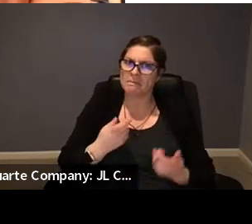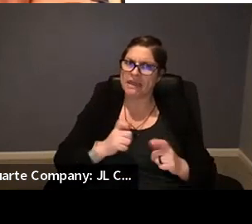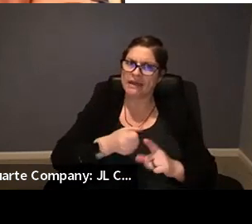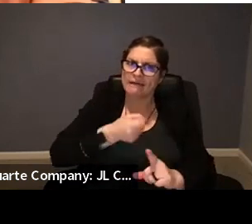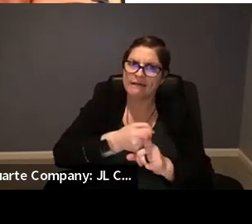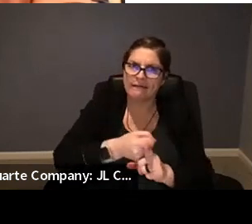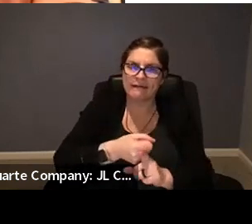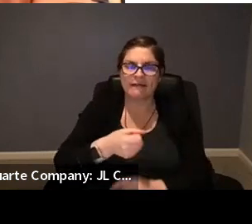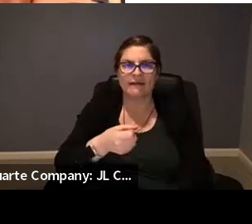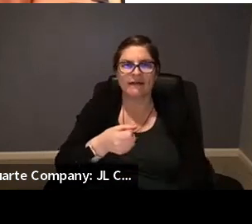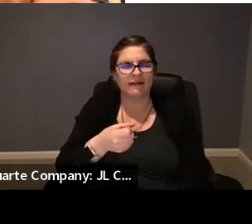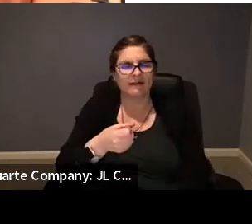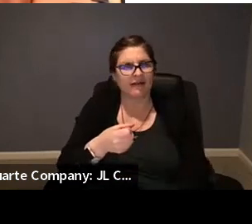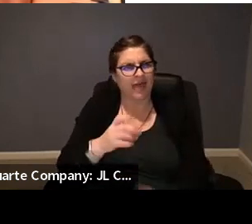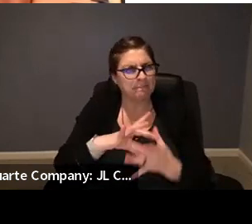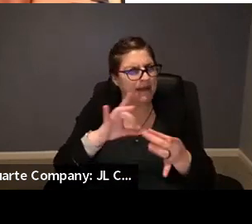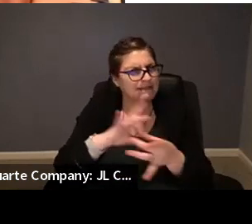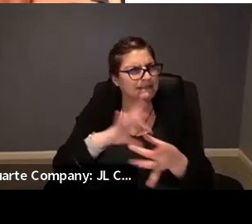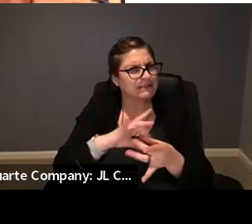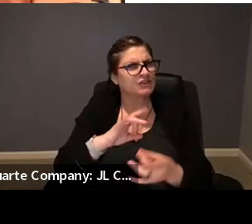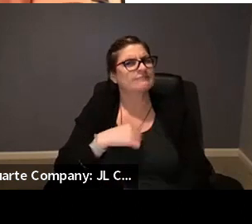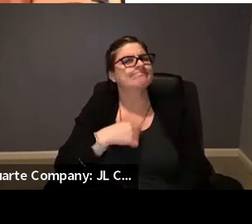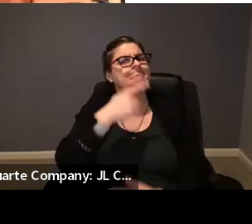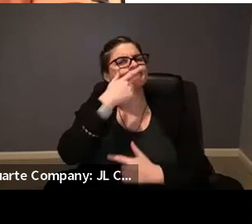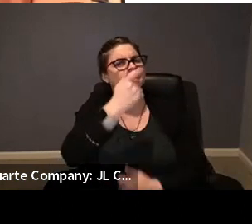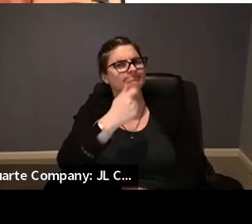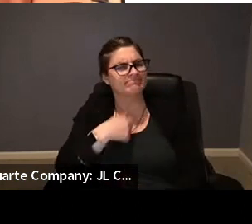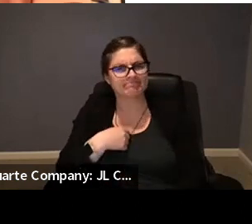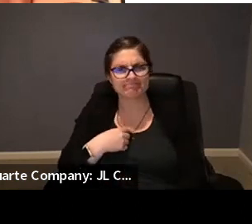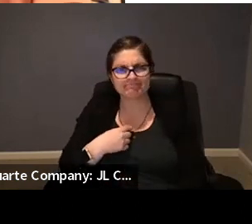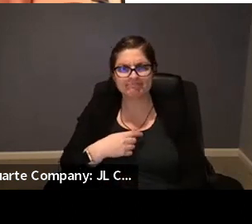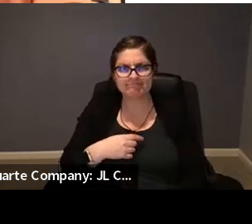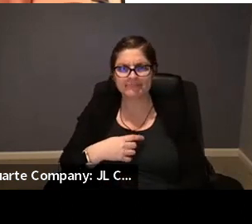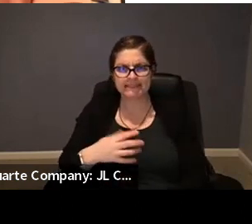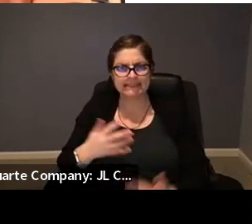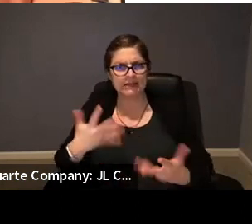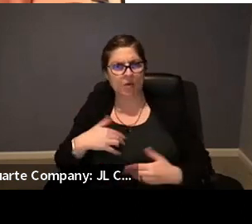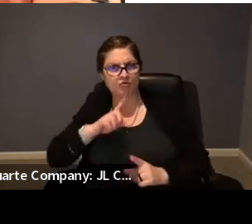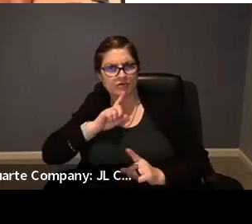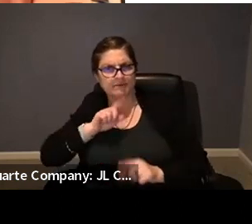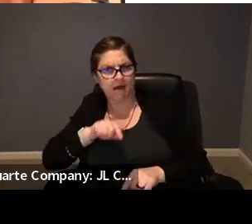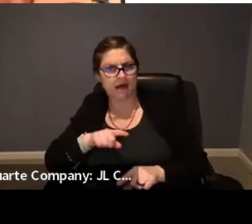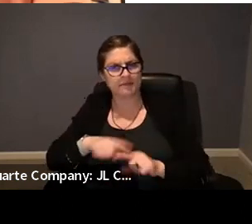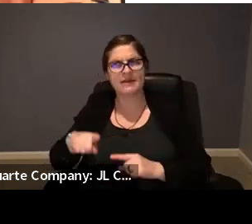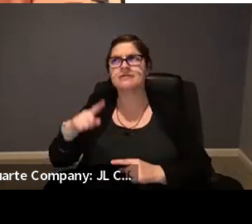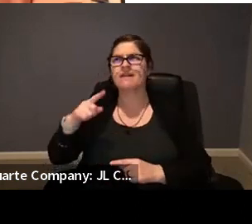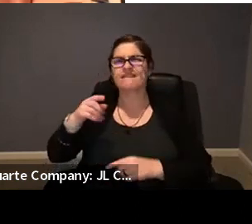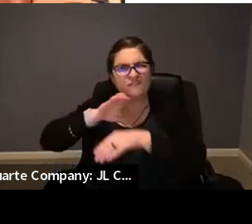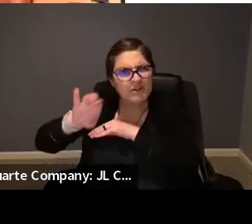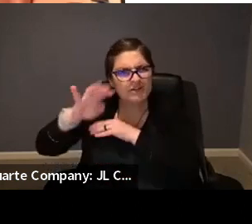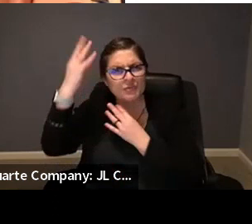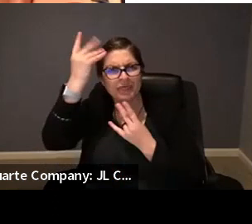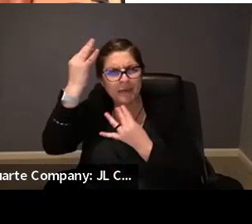addressing this or really, you know, thinking about the fact of what he was doing, the actors just didn't